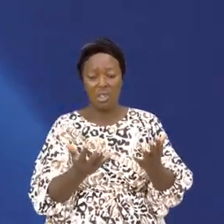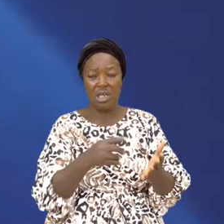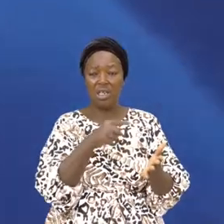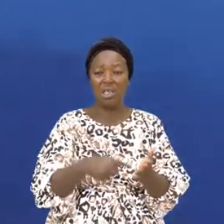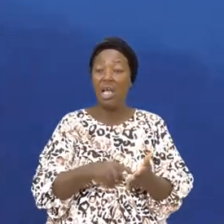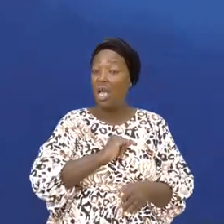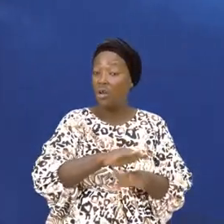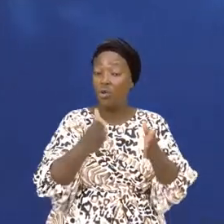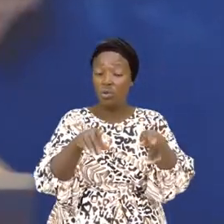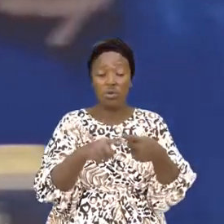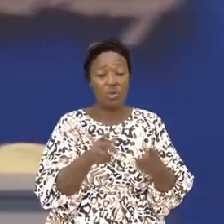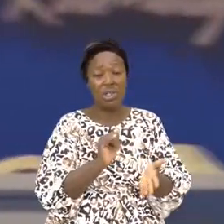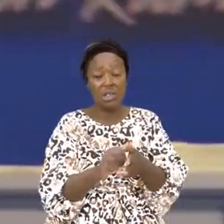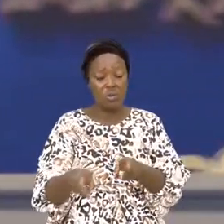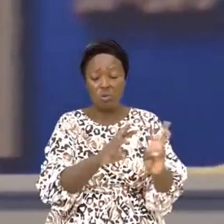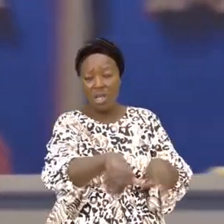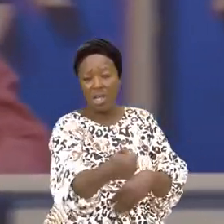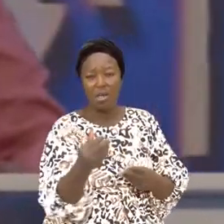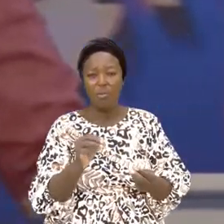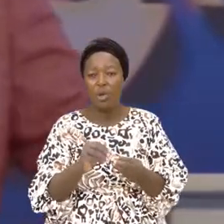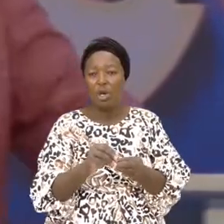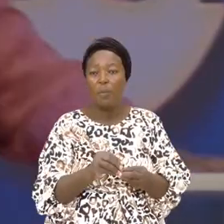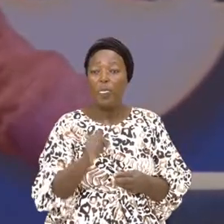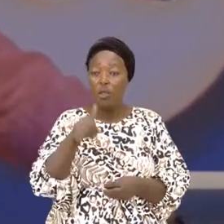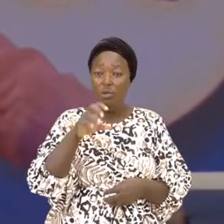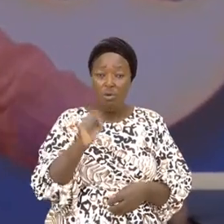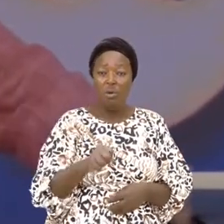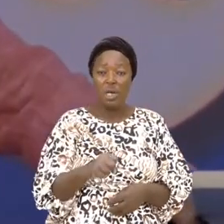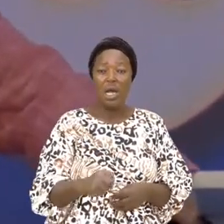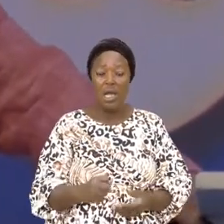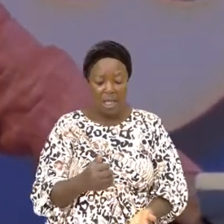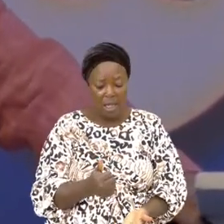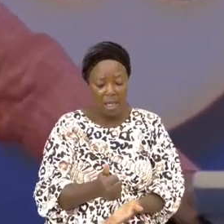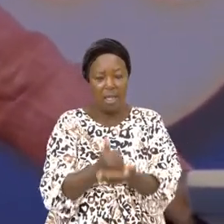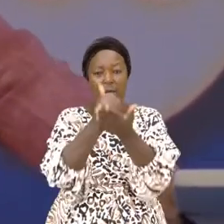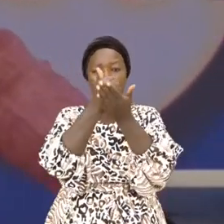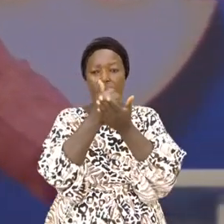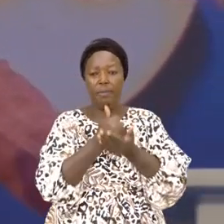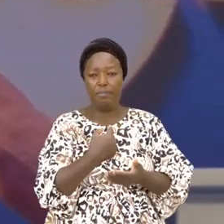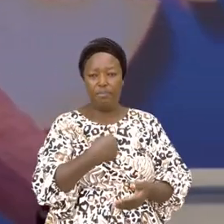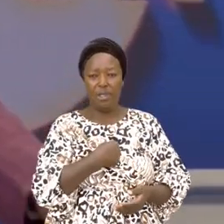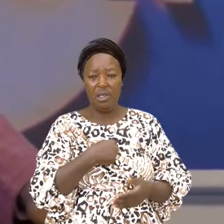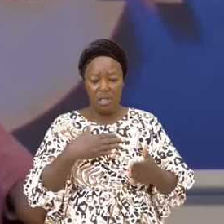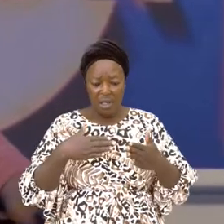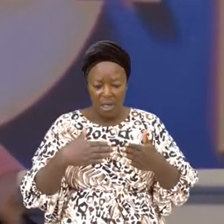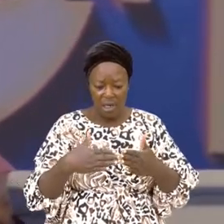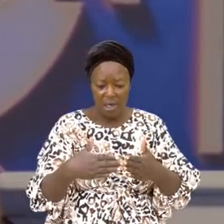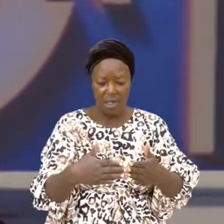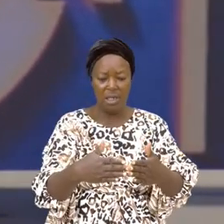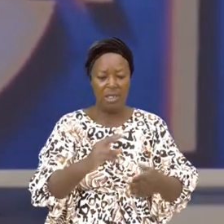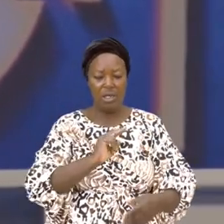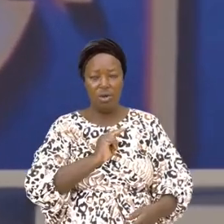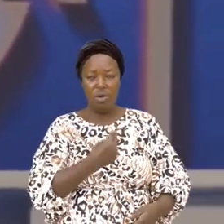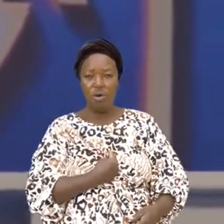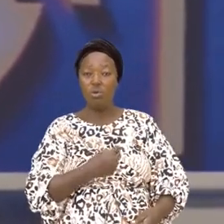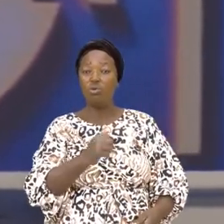don't want to go that direction anymore. You can help me lead us